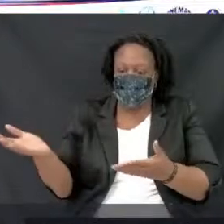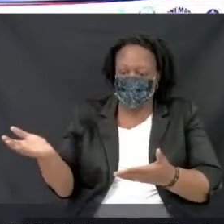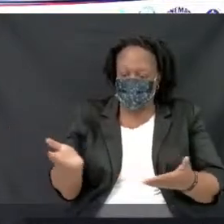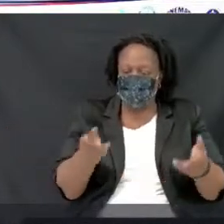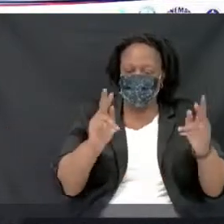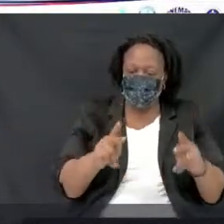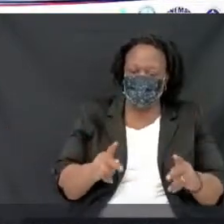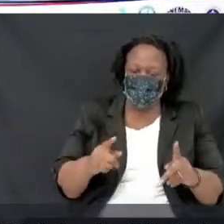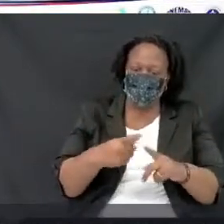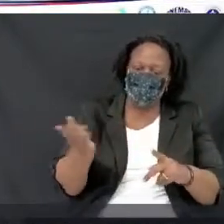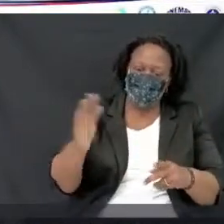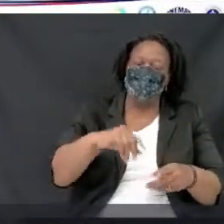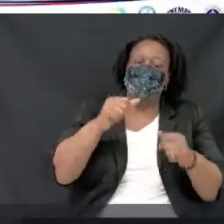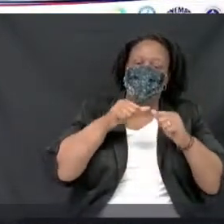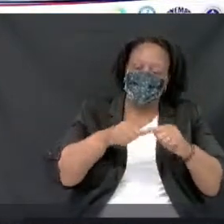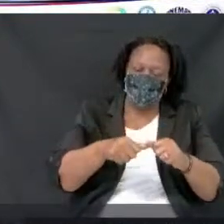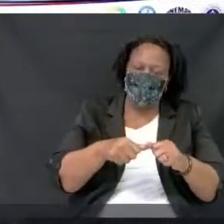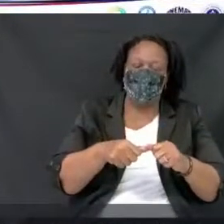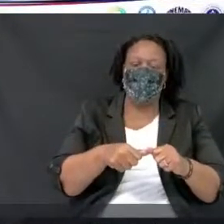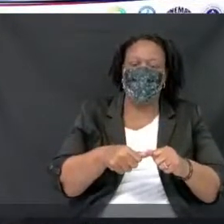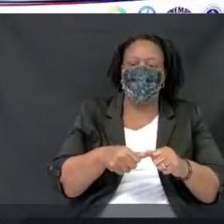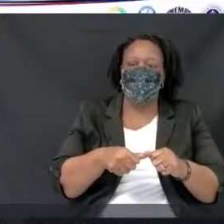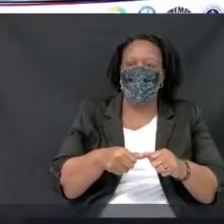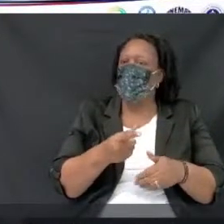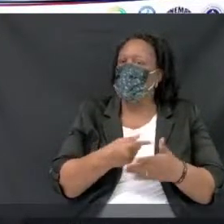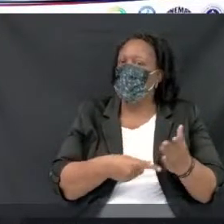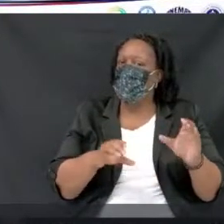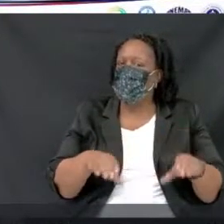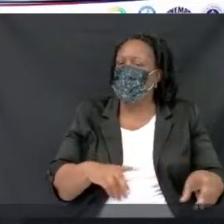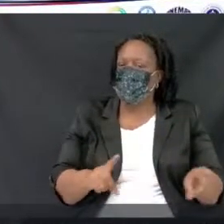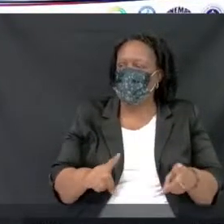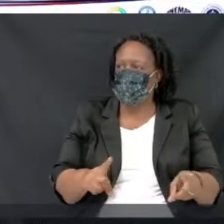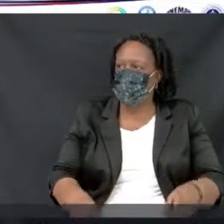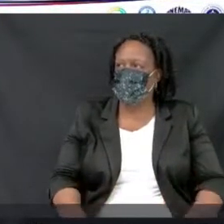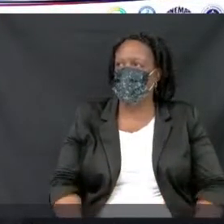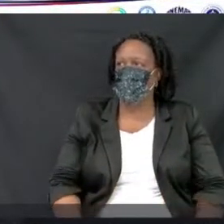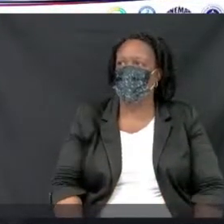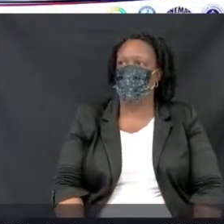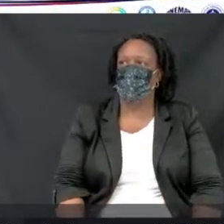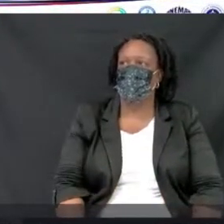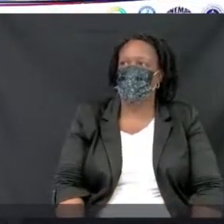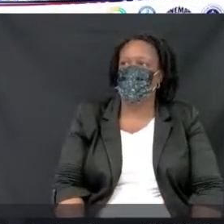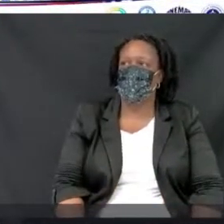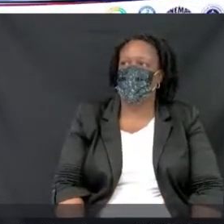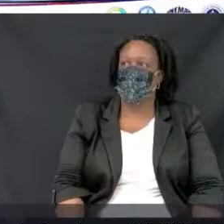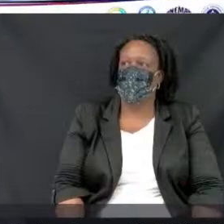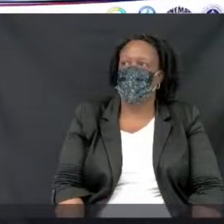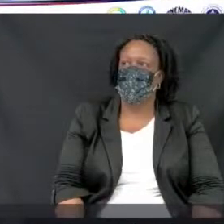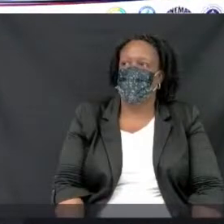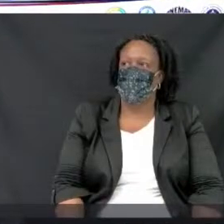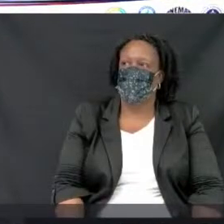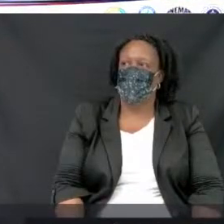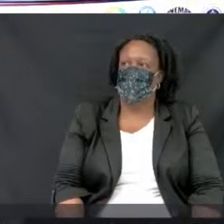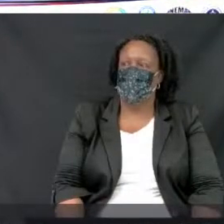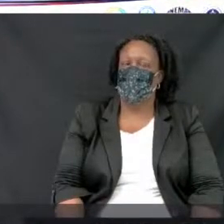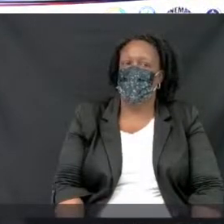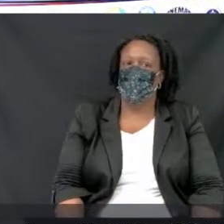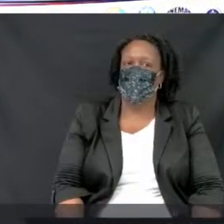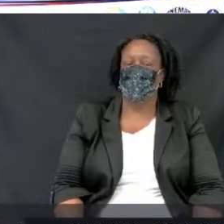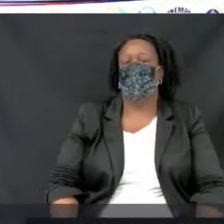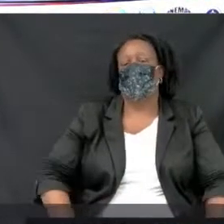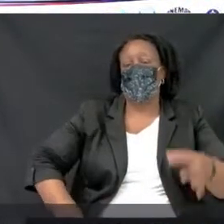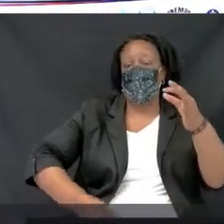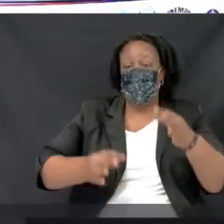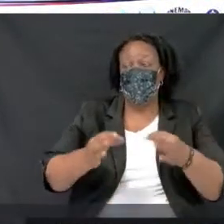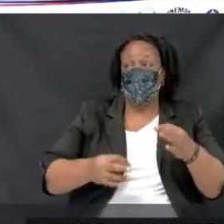Okay, Mr. Williams, thanks for the question. My understanding is that these Airbnbs have to be registered